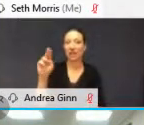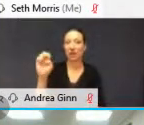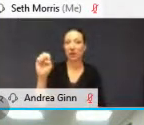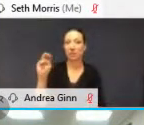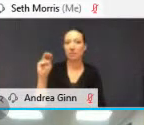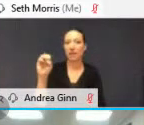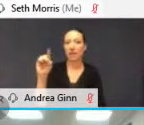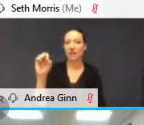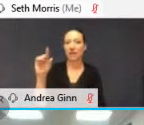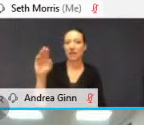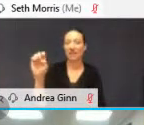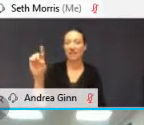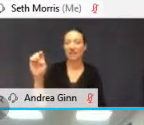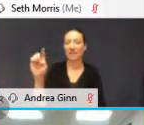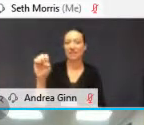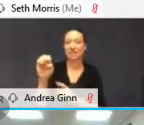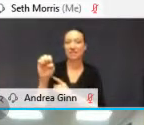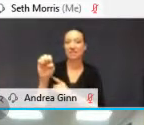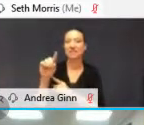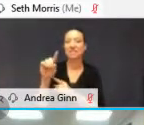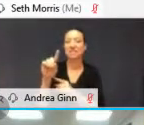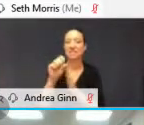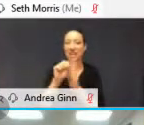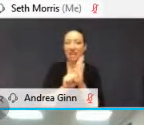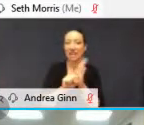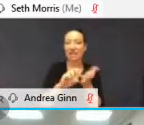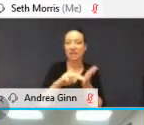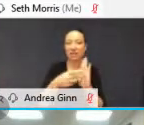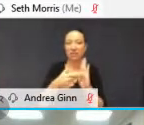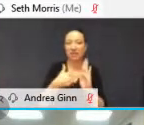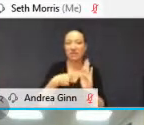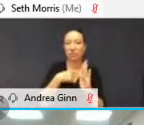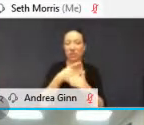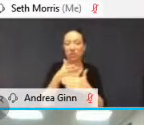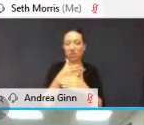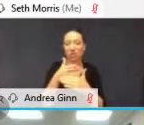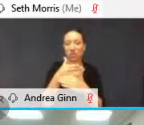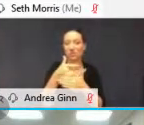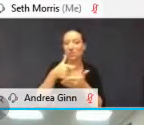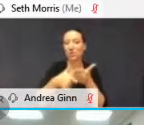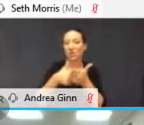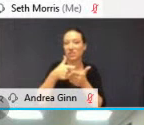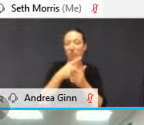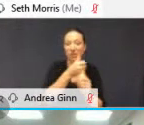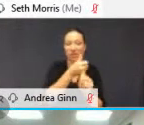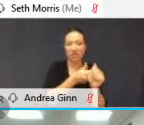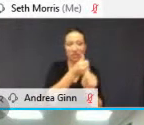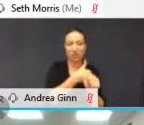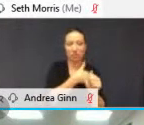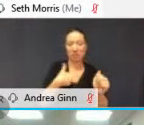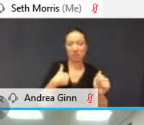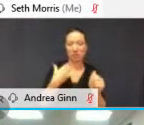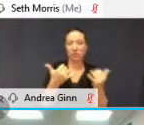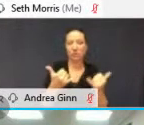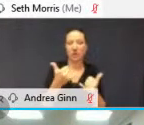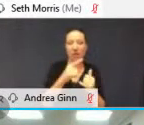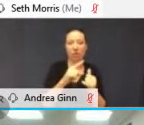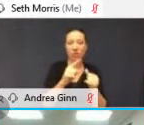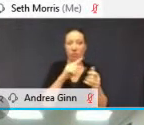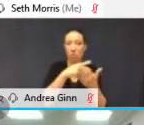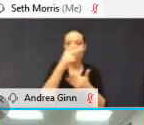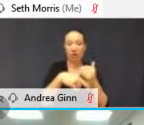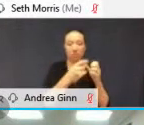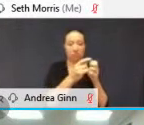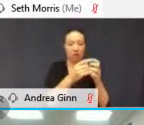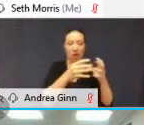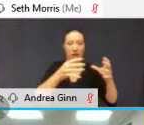members. So again, you can imagine how the growth in the program is happening quickly, and the costs associated with each of those members